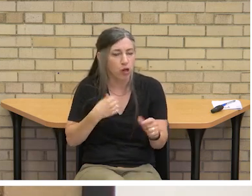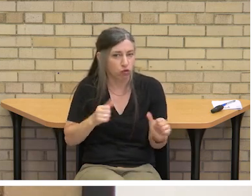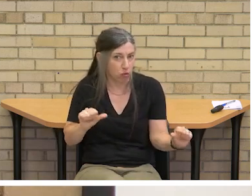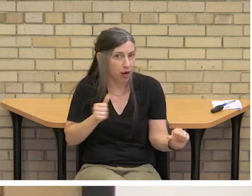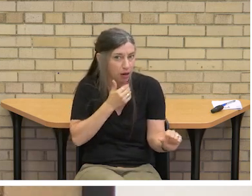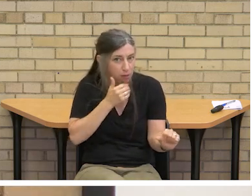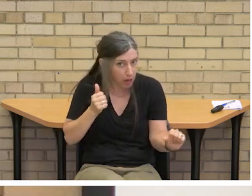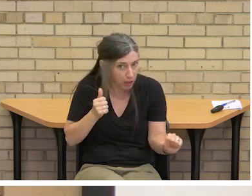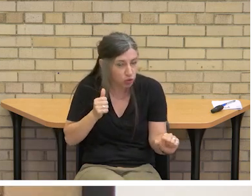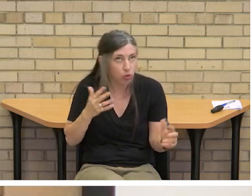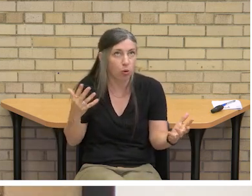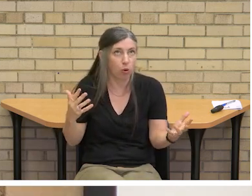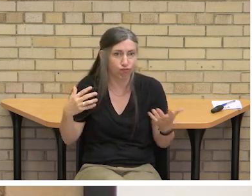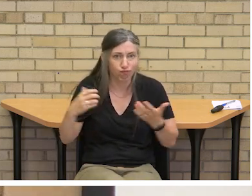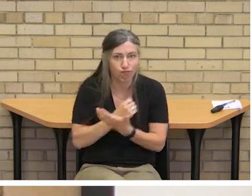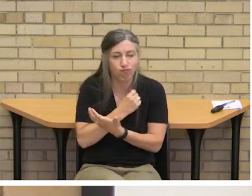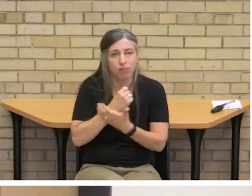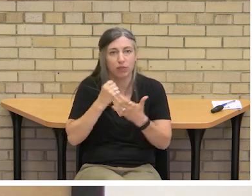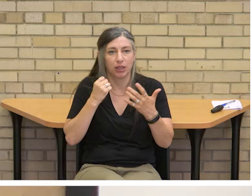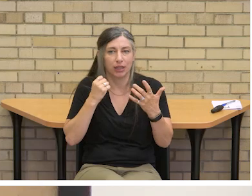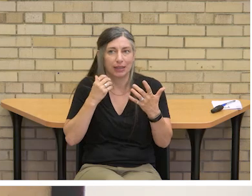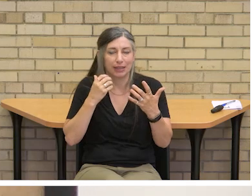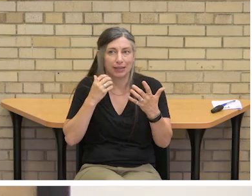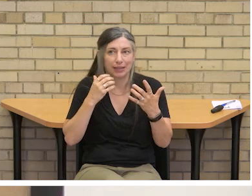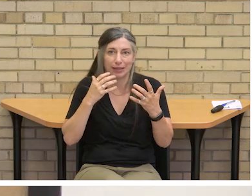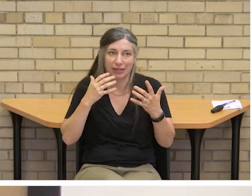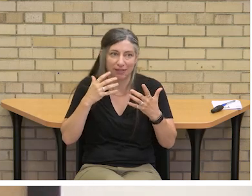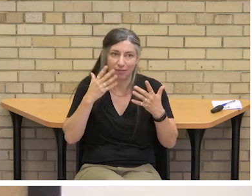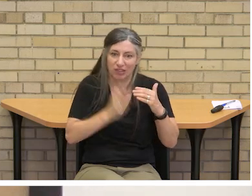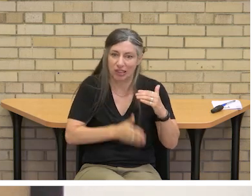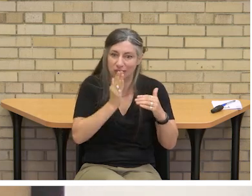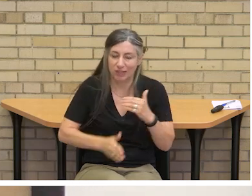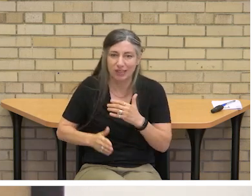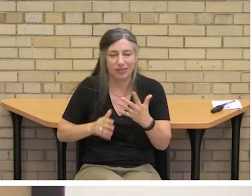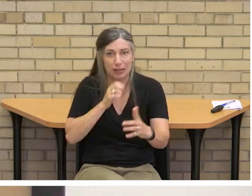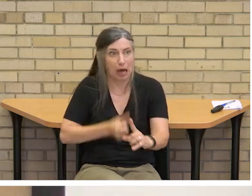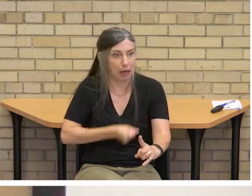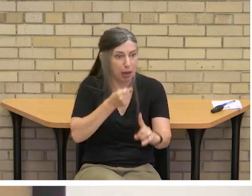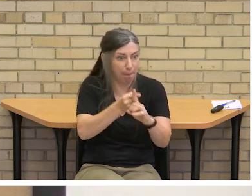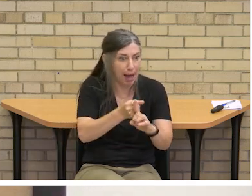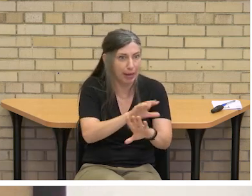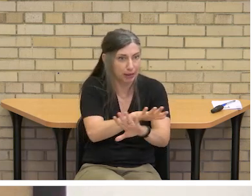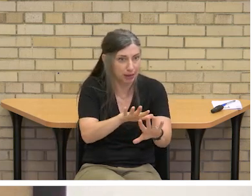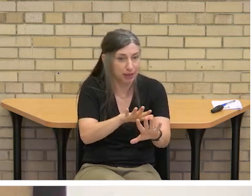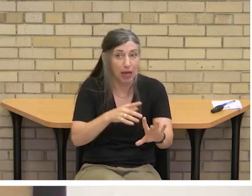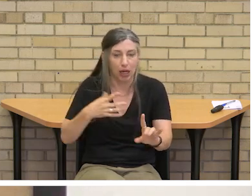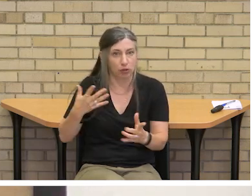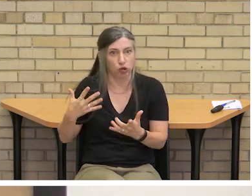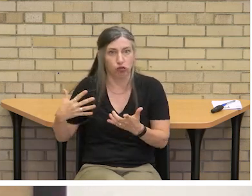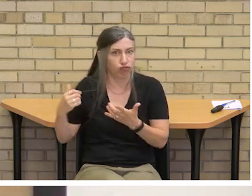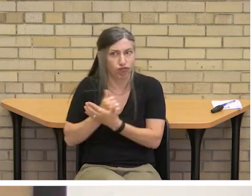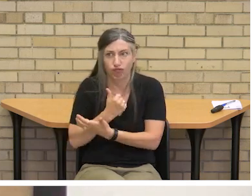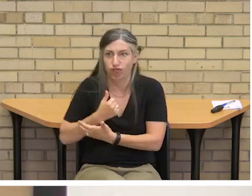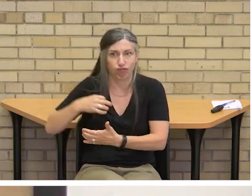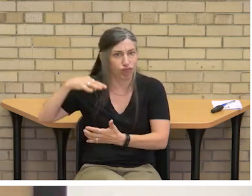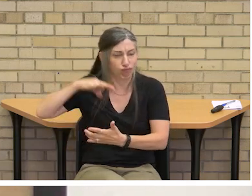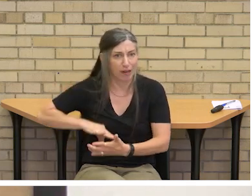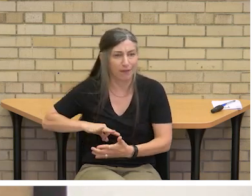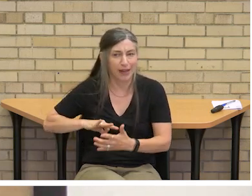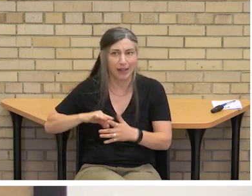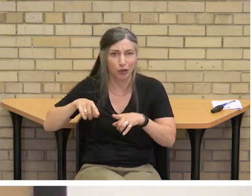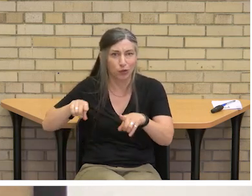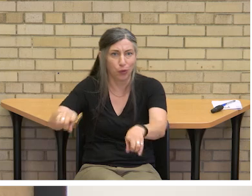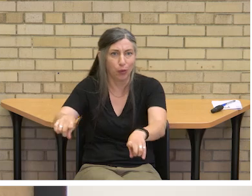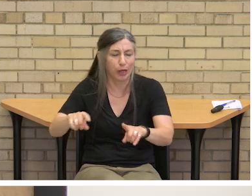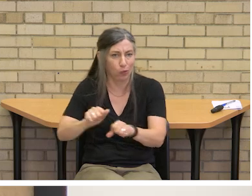can to maximize the impact of this project, to maximize our gains during the impacts of this